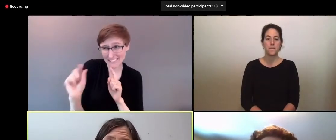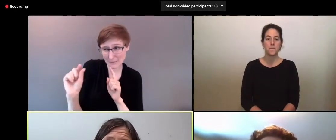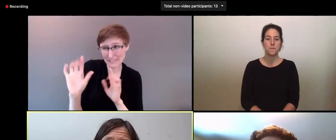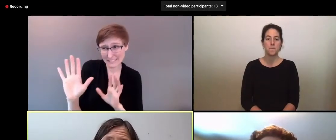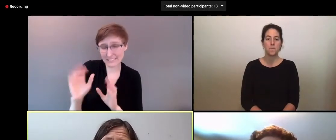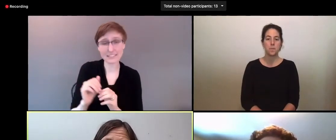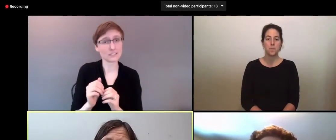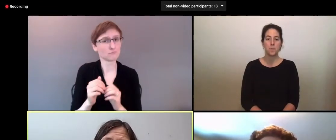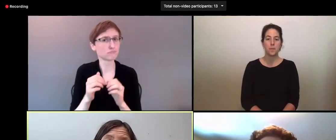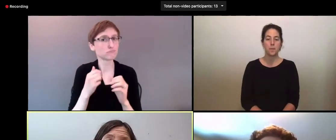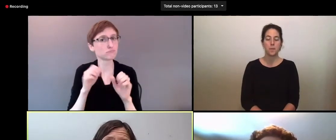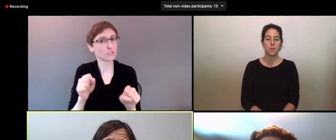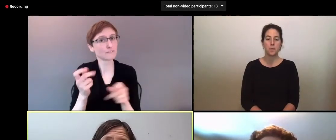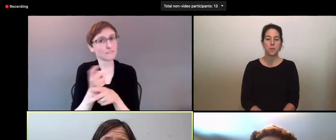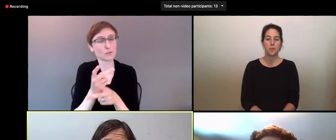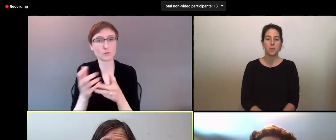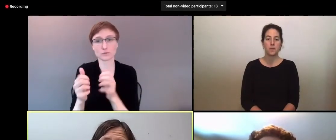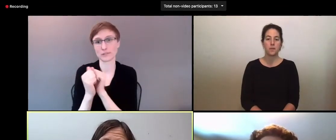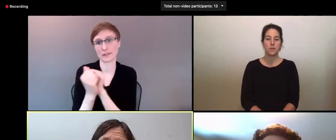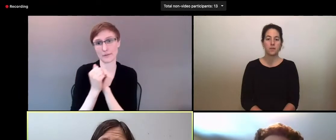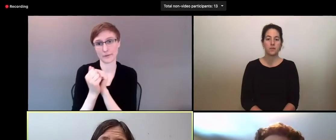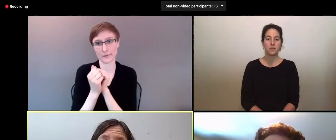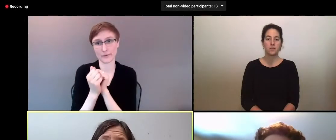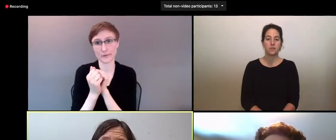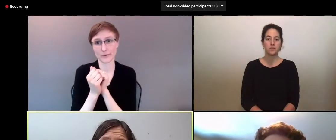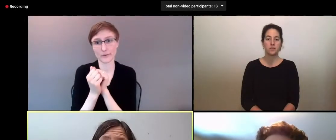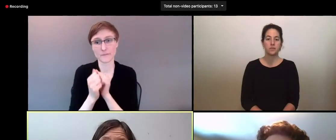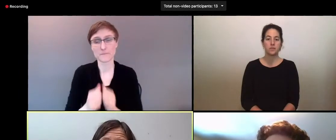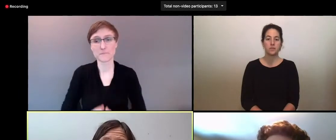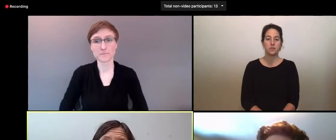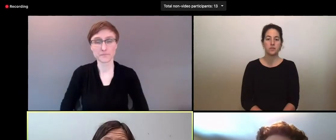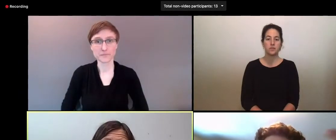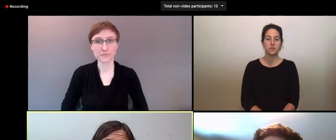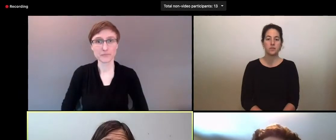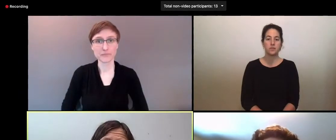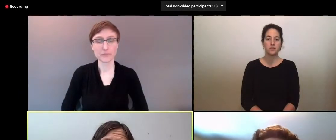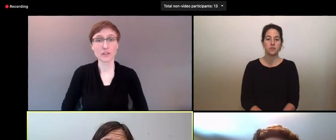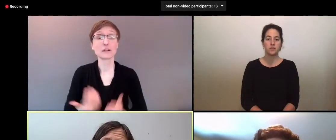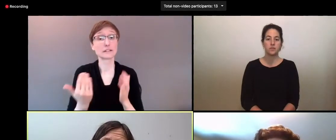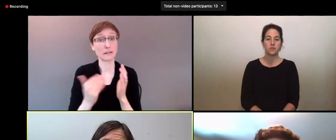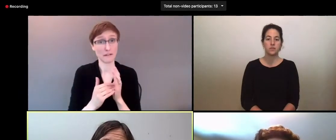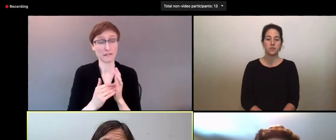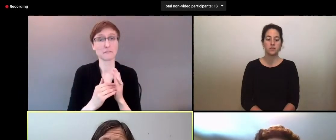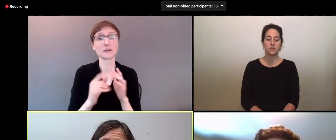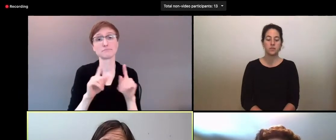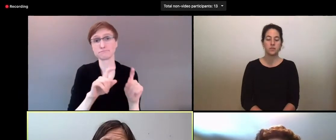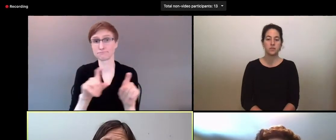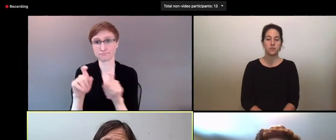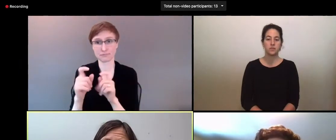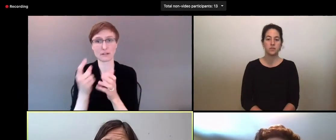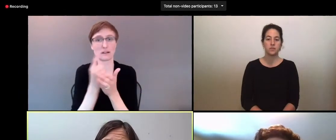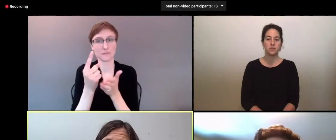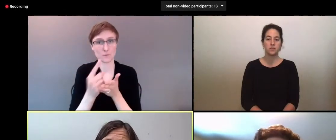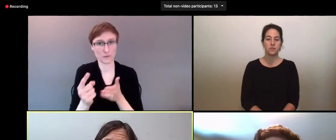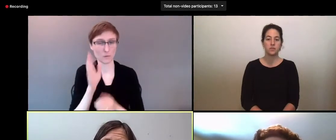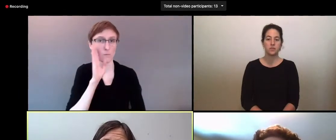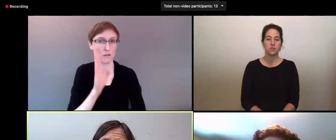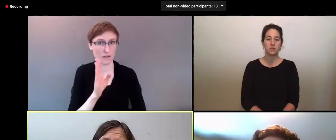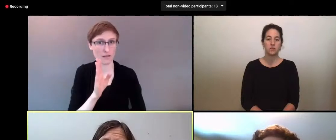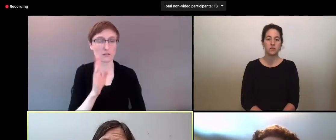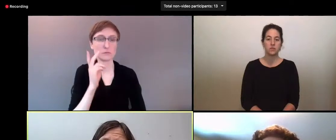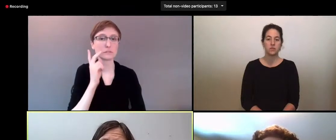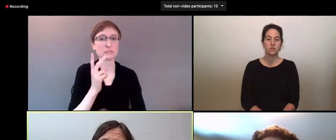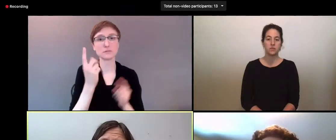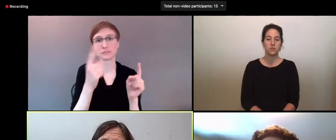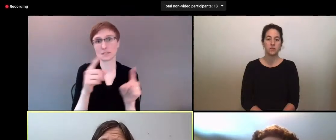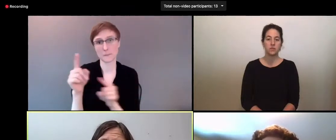work on this together. We are going to monitor, so we will repeat our polling weekly to see what is happening from a representative